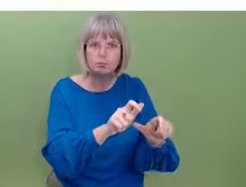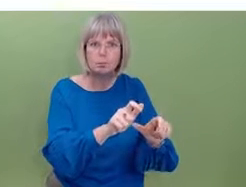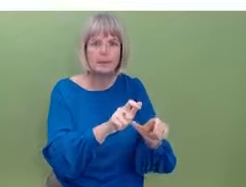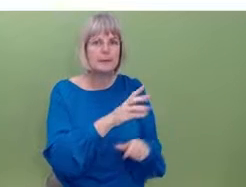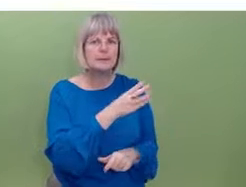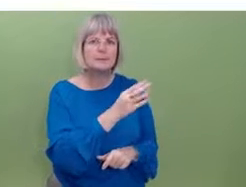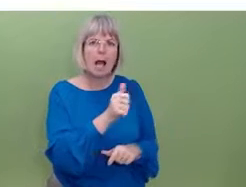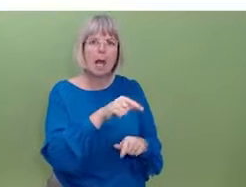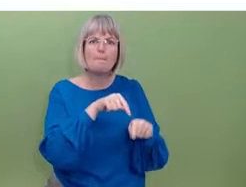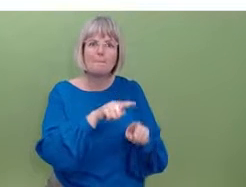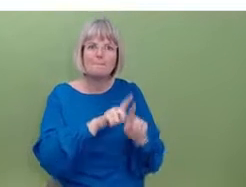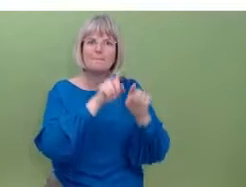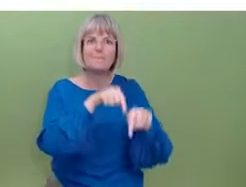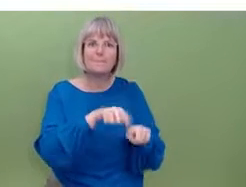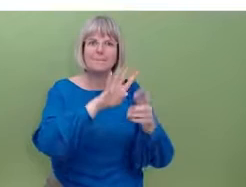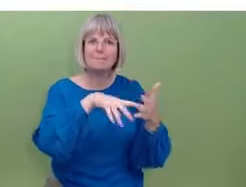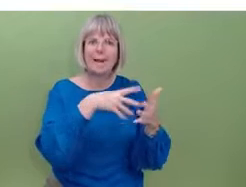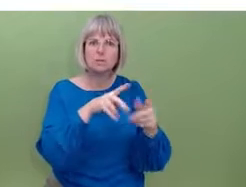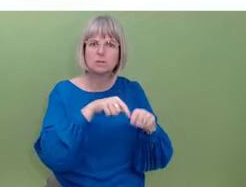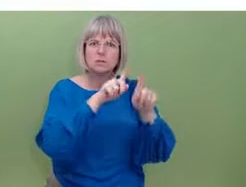really, really interesting.